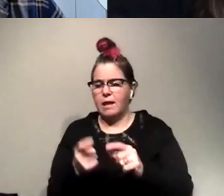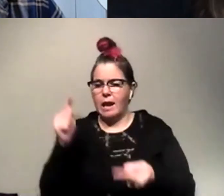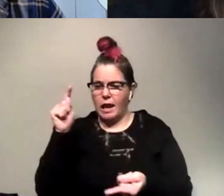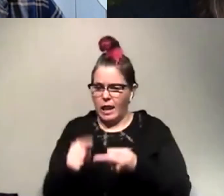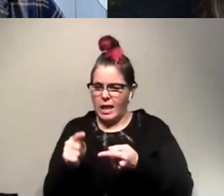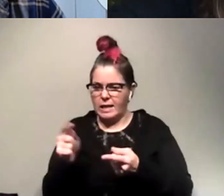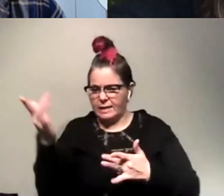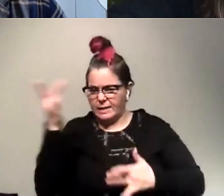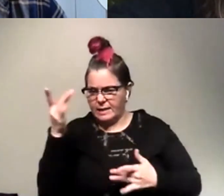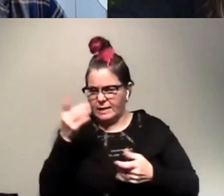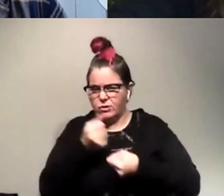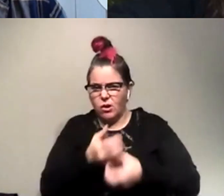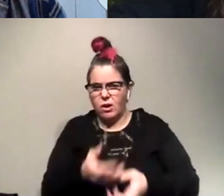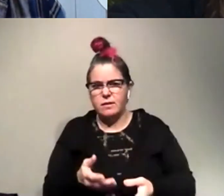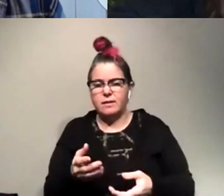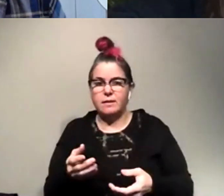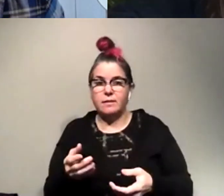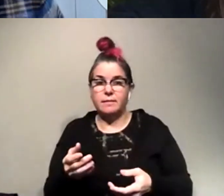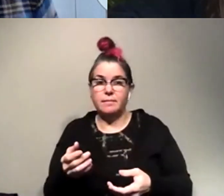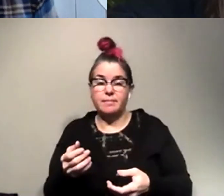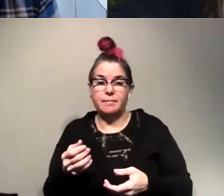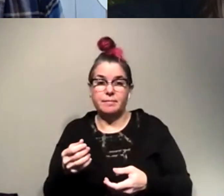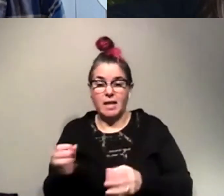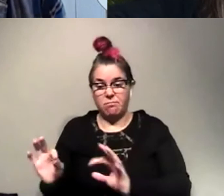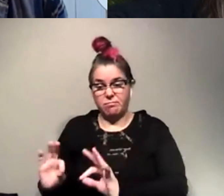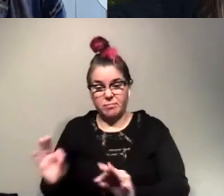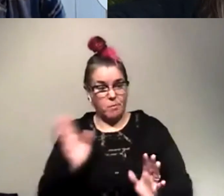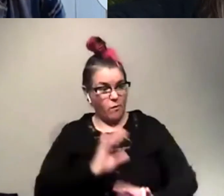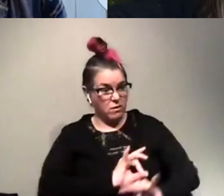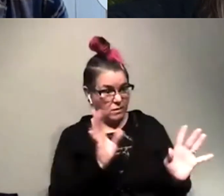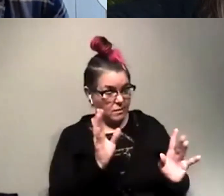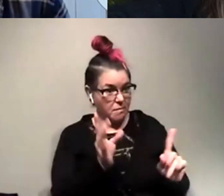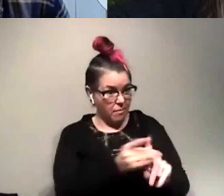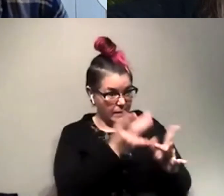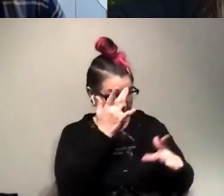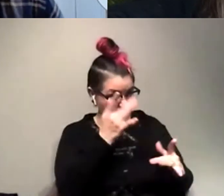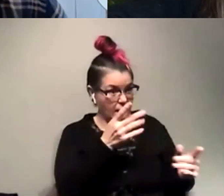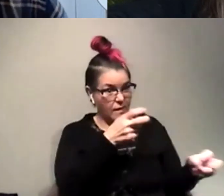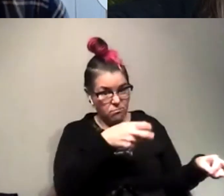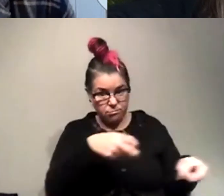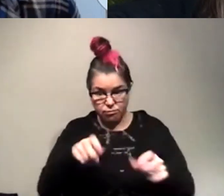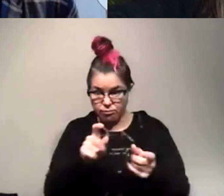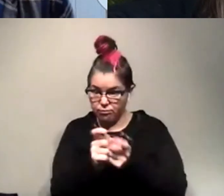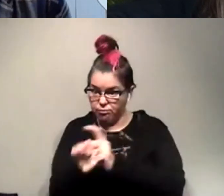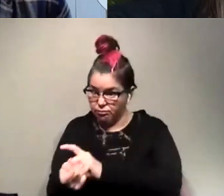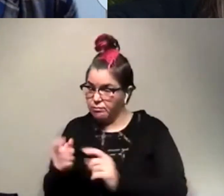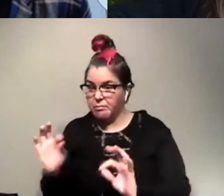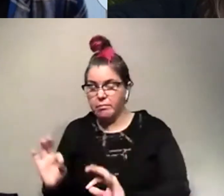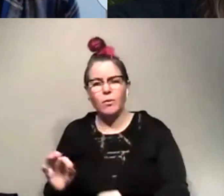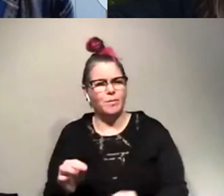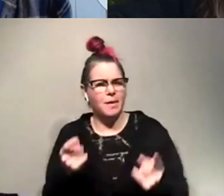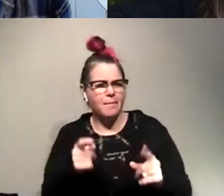gene or what have you that would then end up making it not that bad? yeah, that happens all the time.